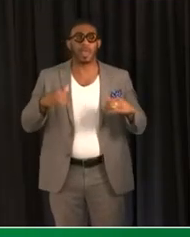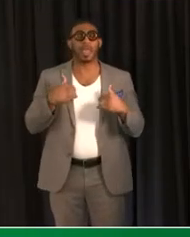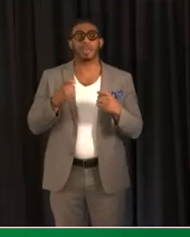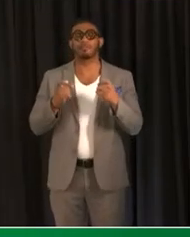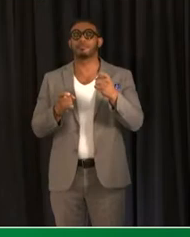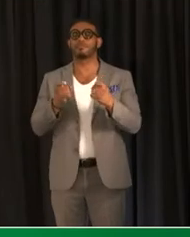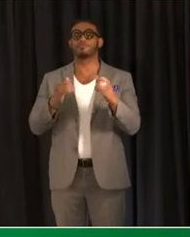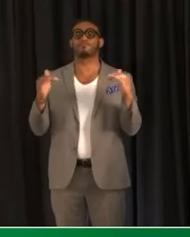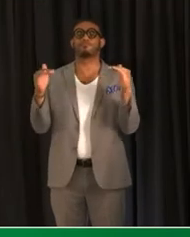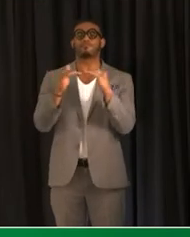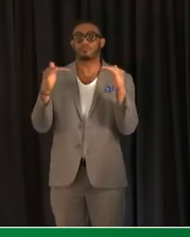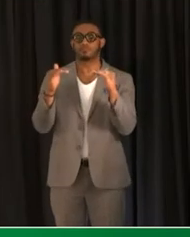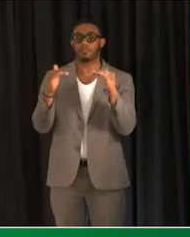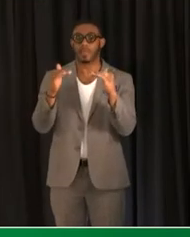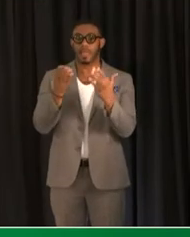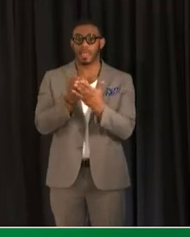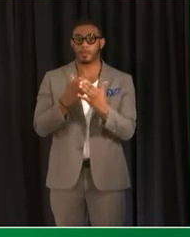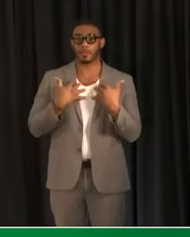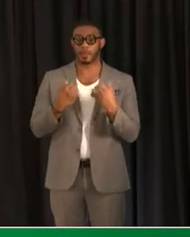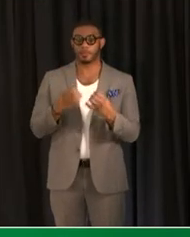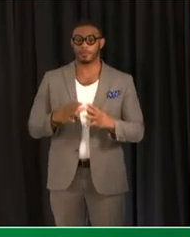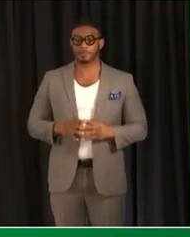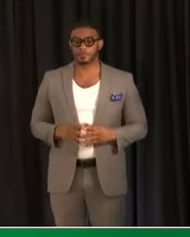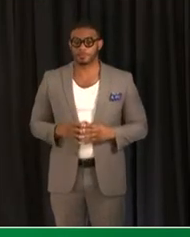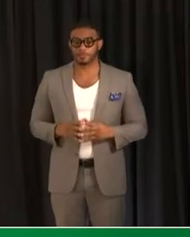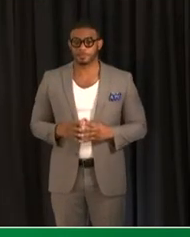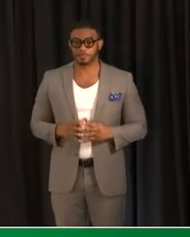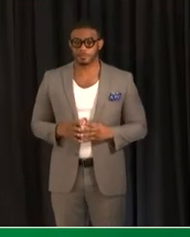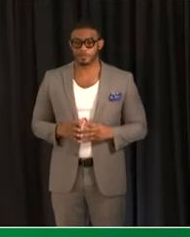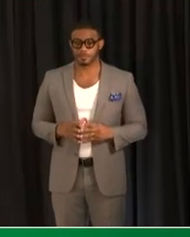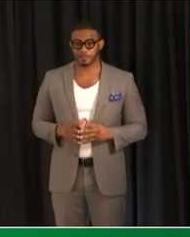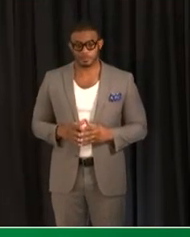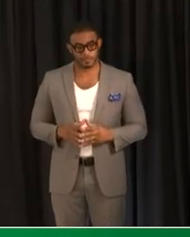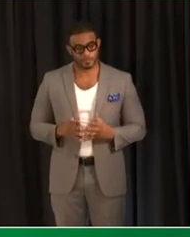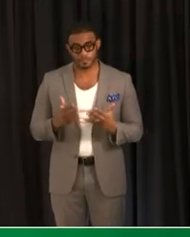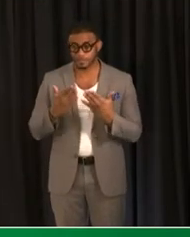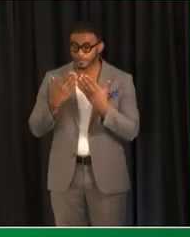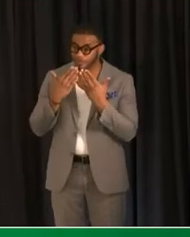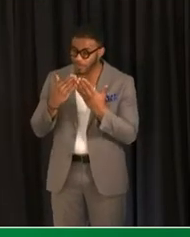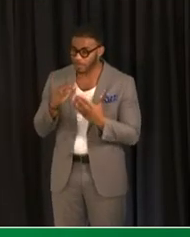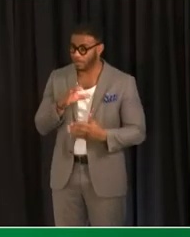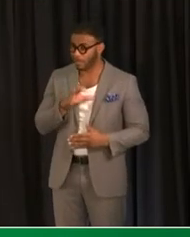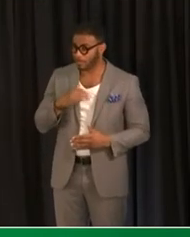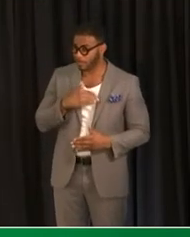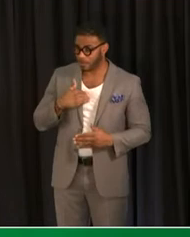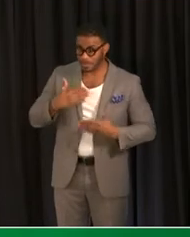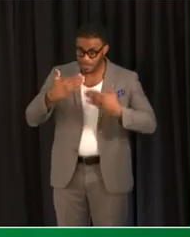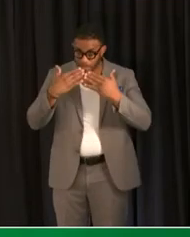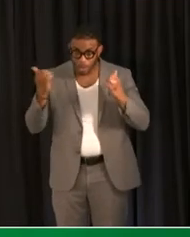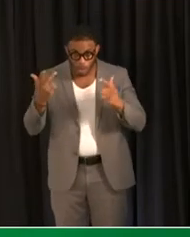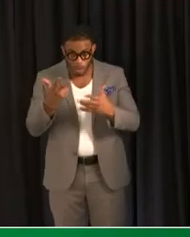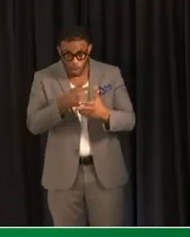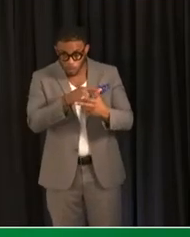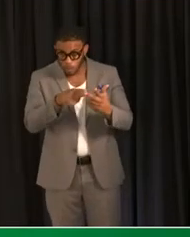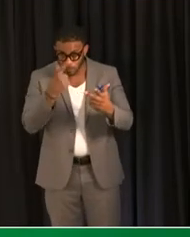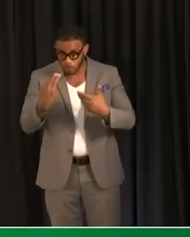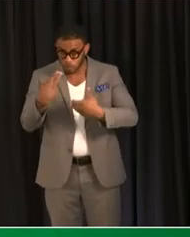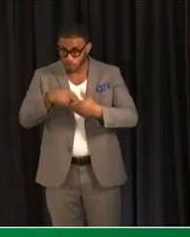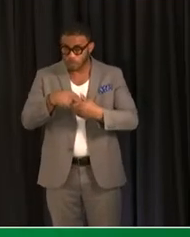we have a just economic recovery. Yeah. Well, thank you, Councilmember, and thank you, all three of you, for